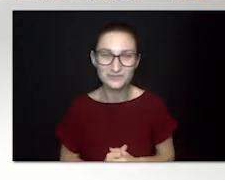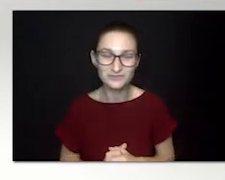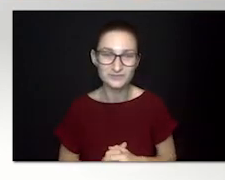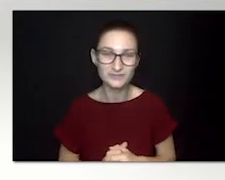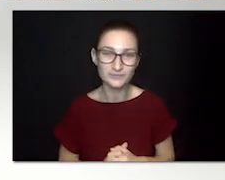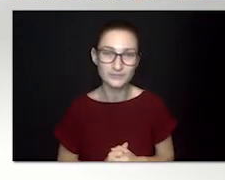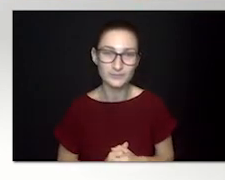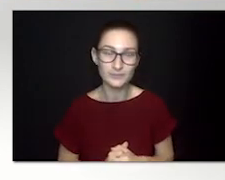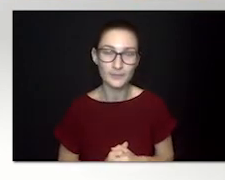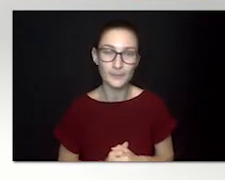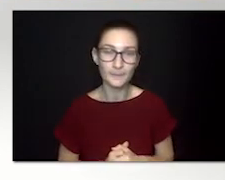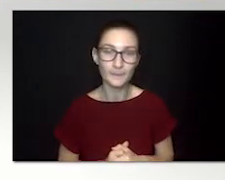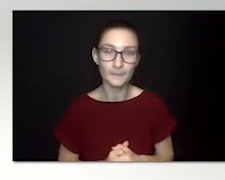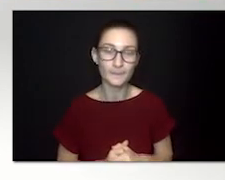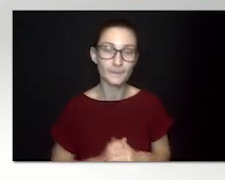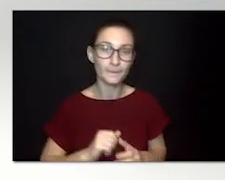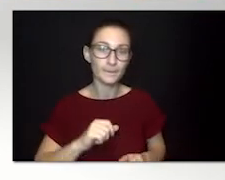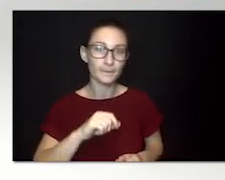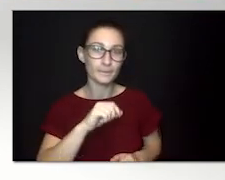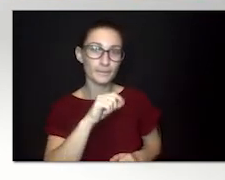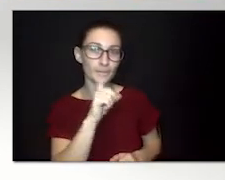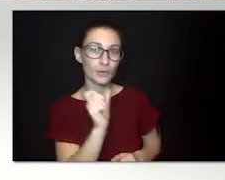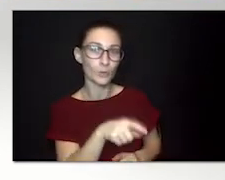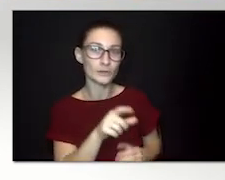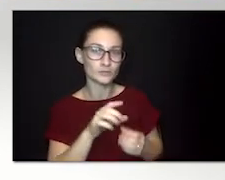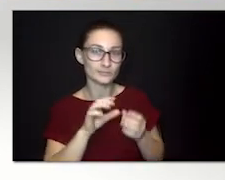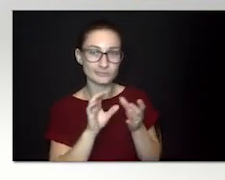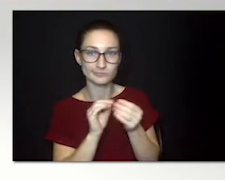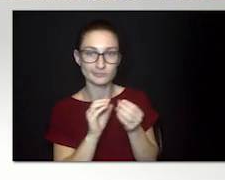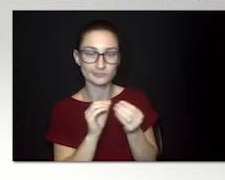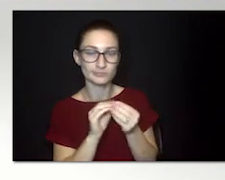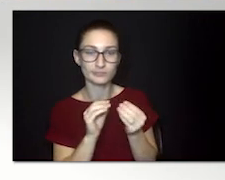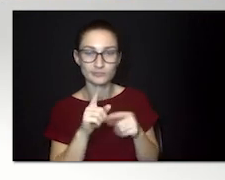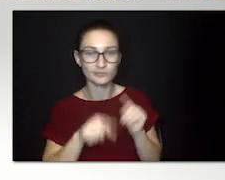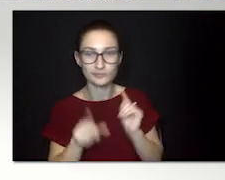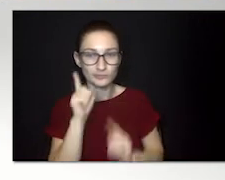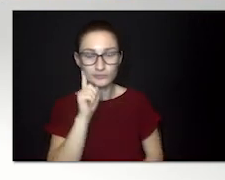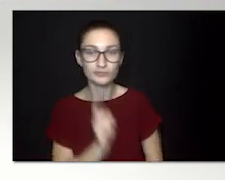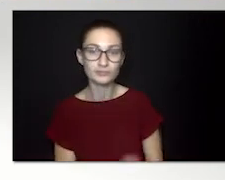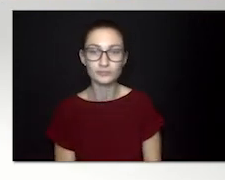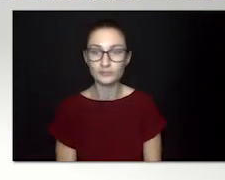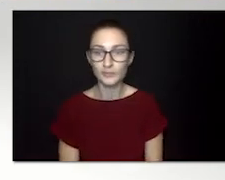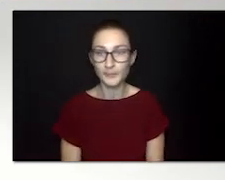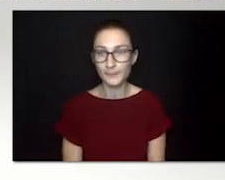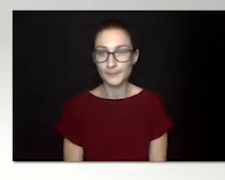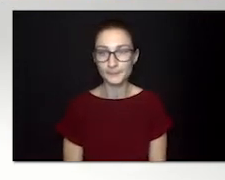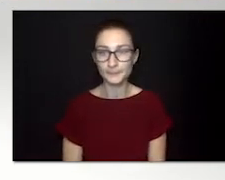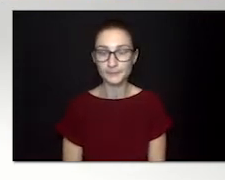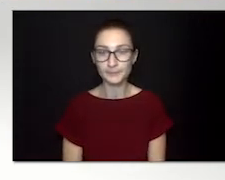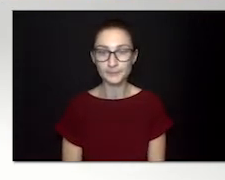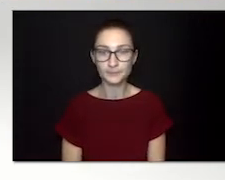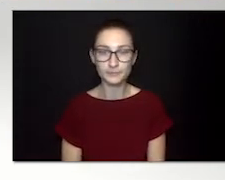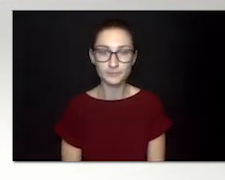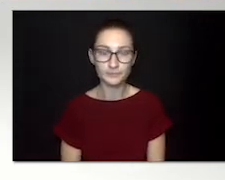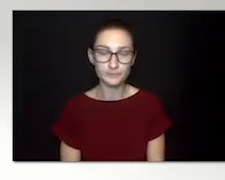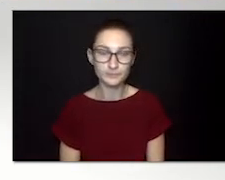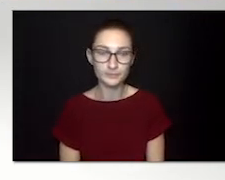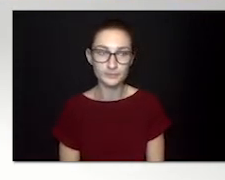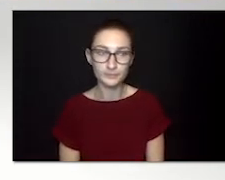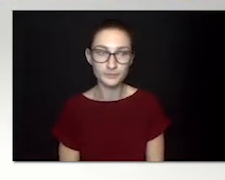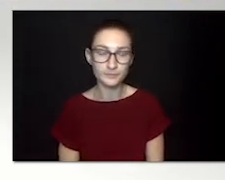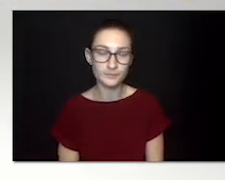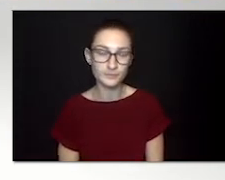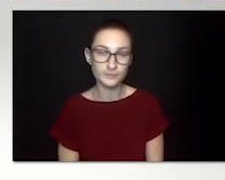specifics. With the third-party trust, special needs trust, it says board and a trustee.